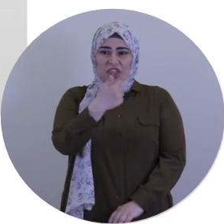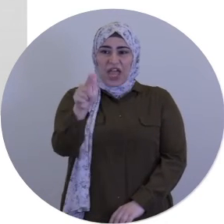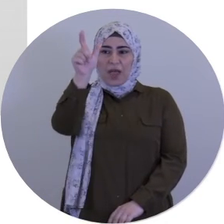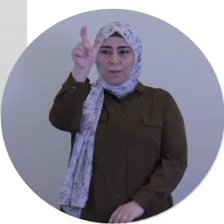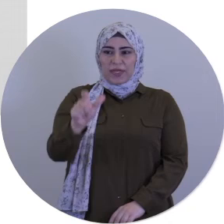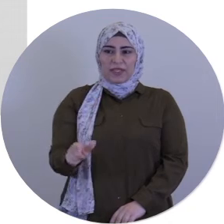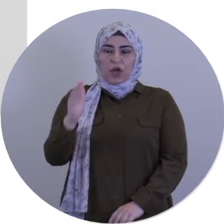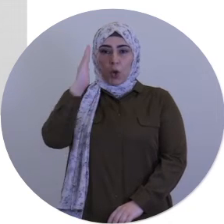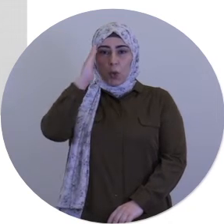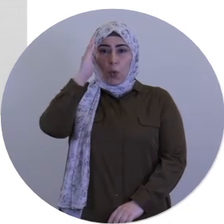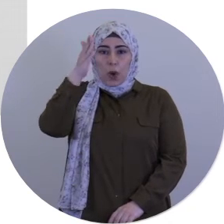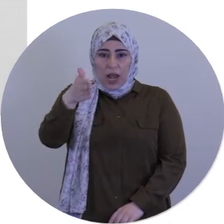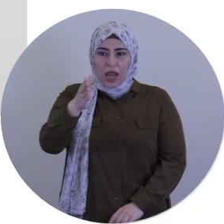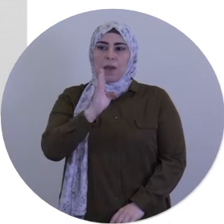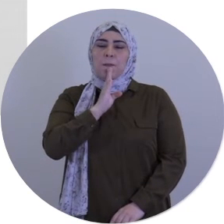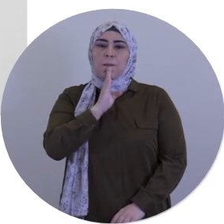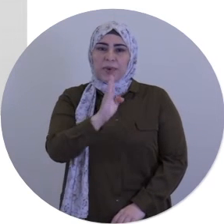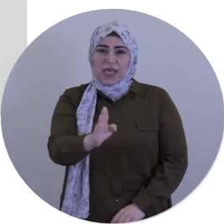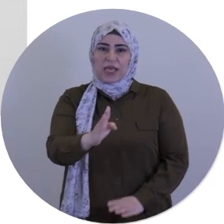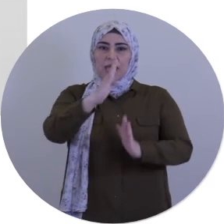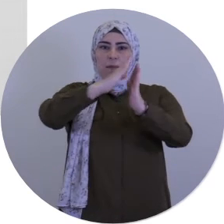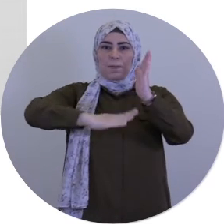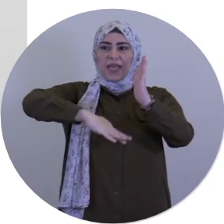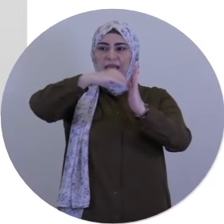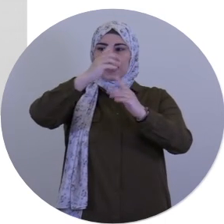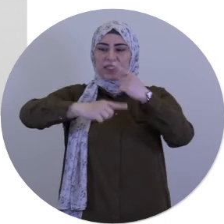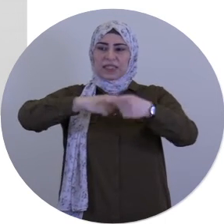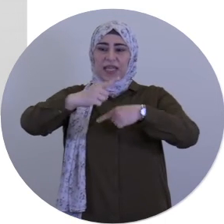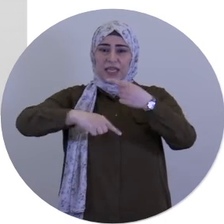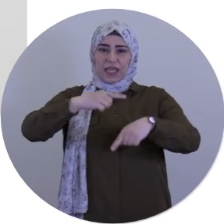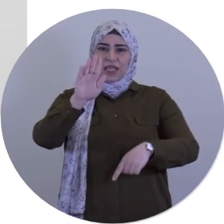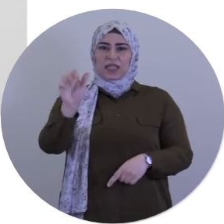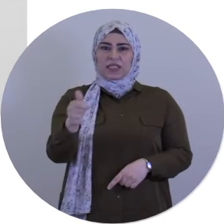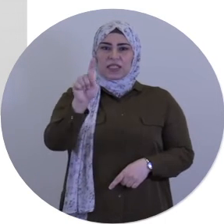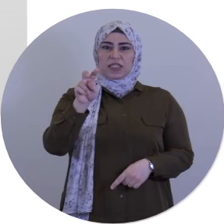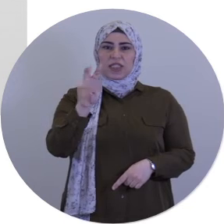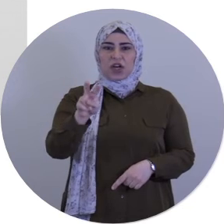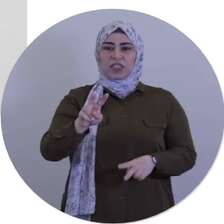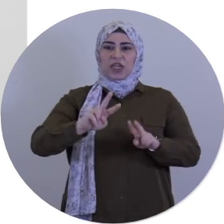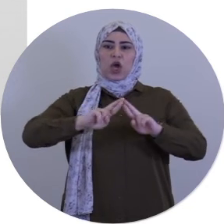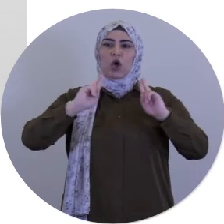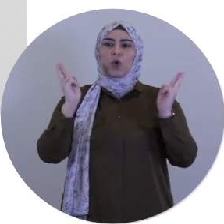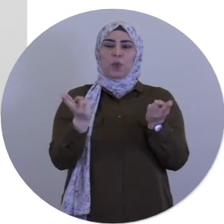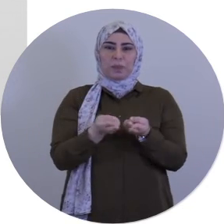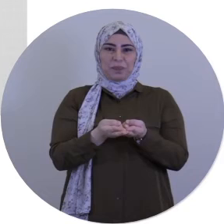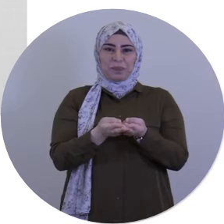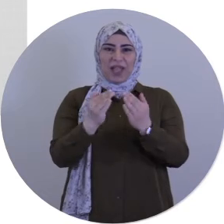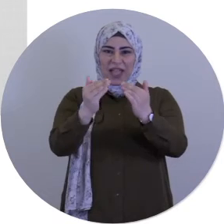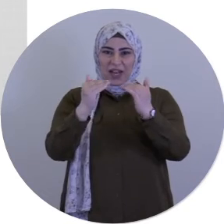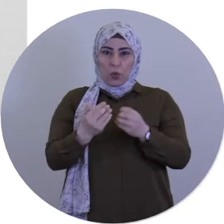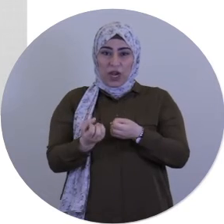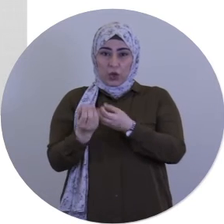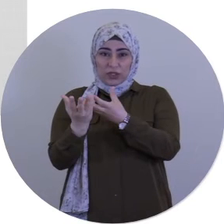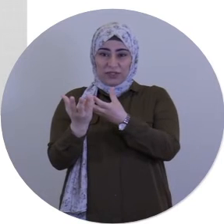painting. The painter will be painting. What will the answer be? Sarah will